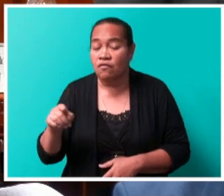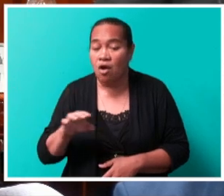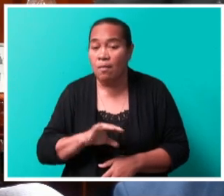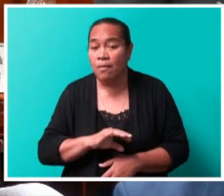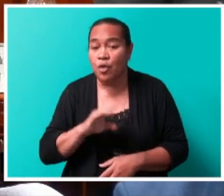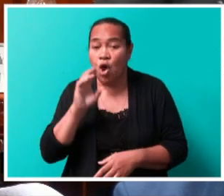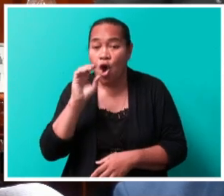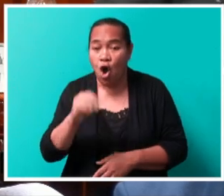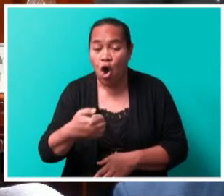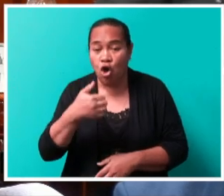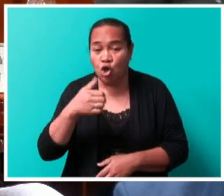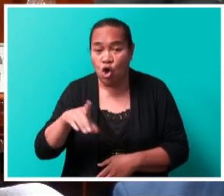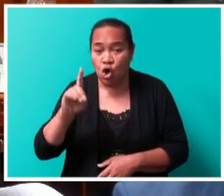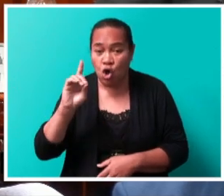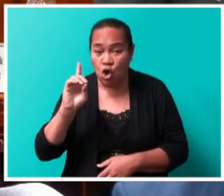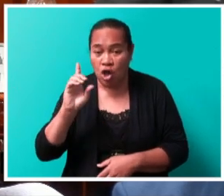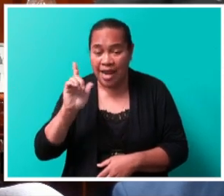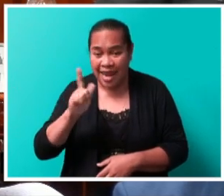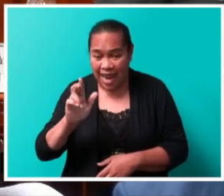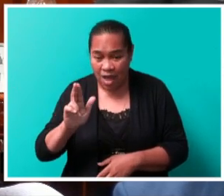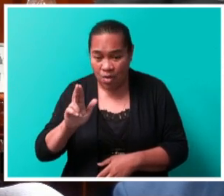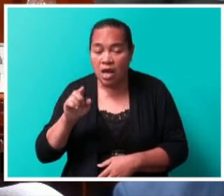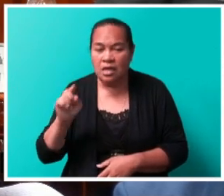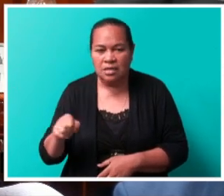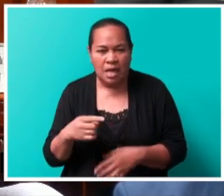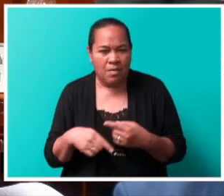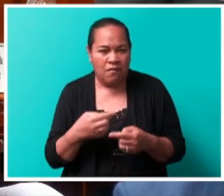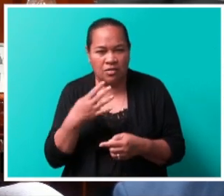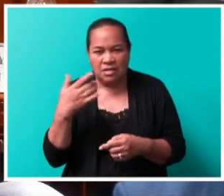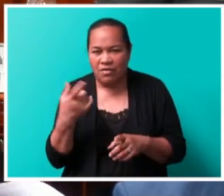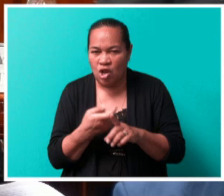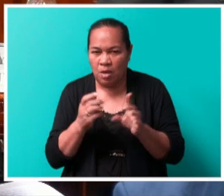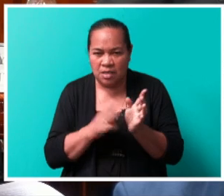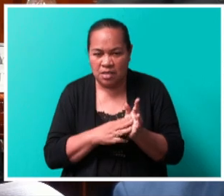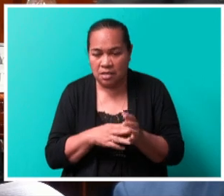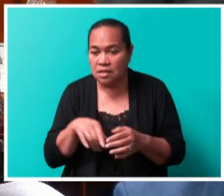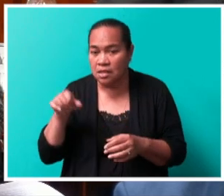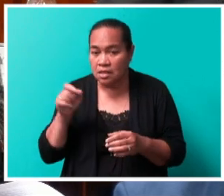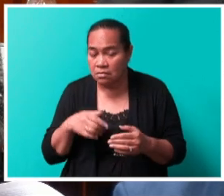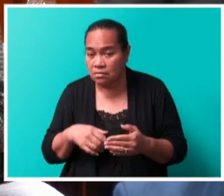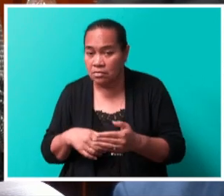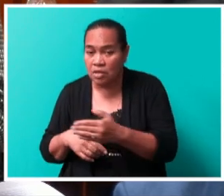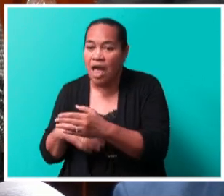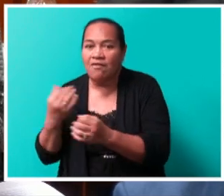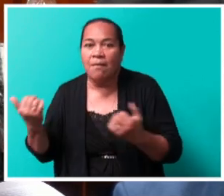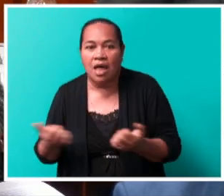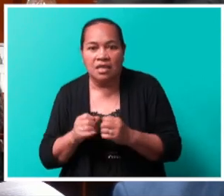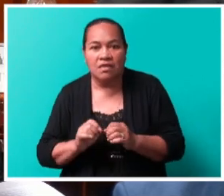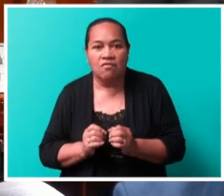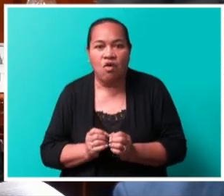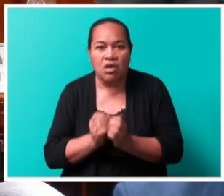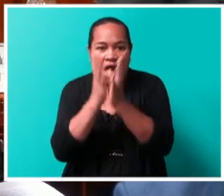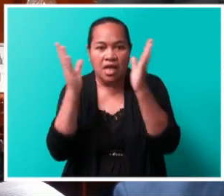Oneilau is approximately 407 kilometers from Suva. Oneilau is a cluster of 6 volcanic islands with a population